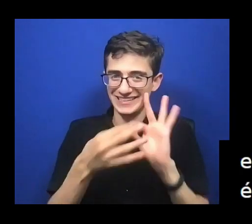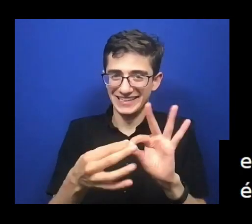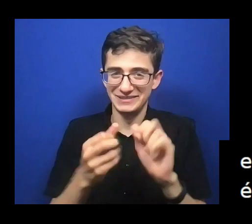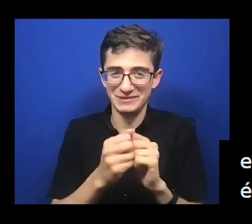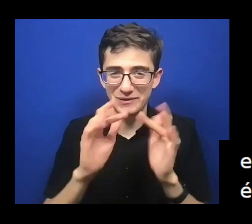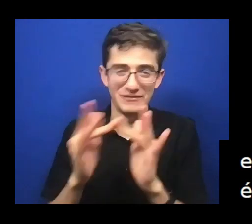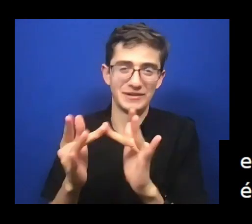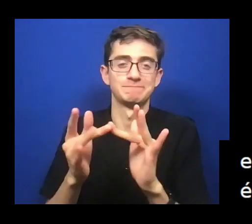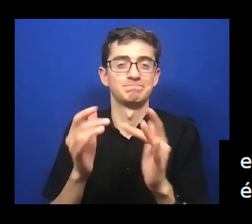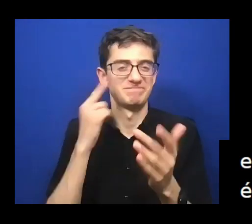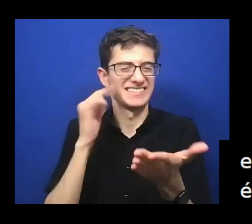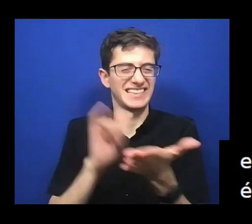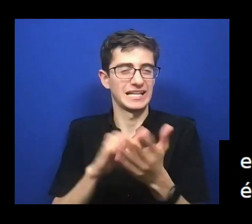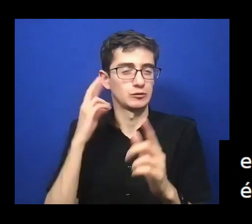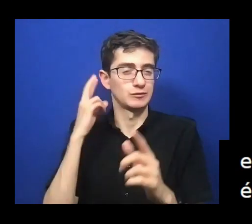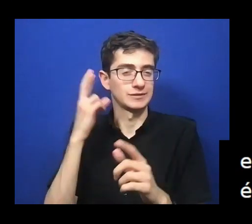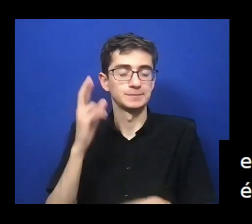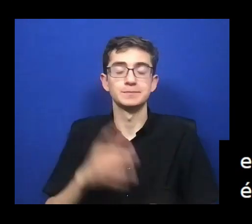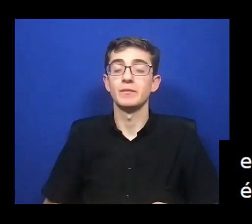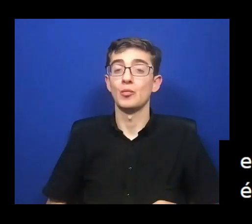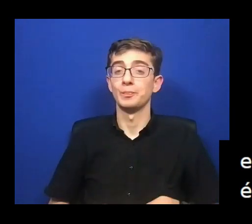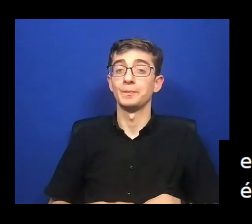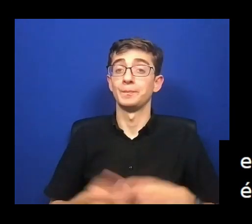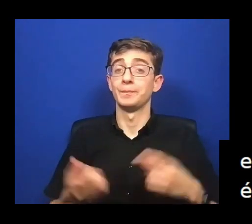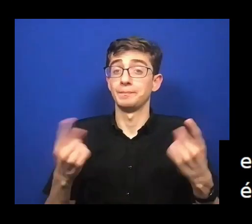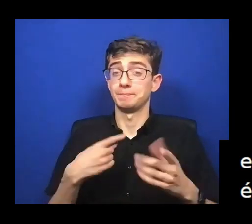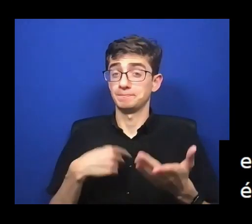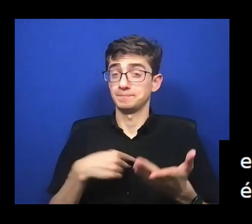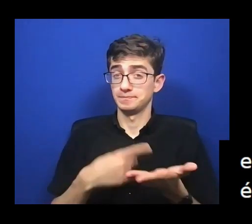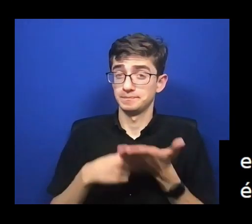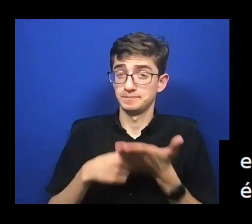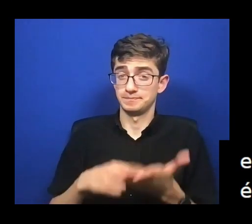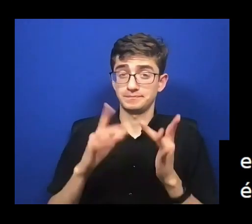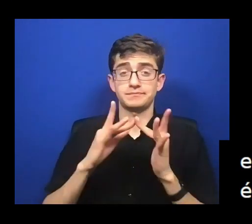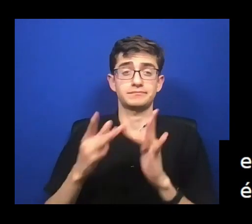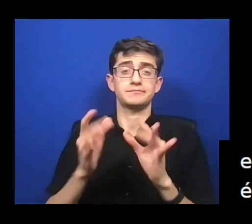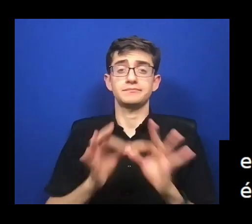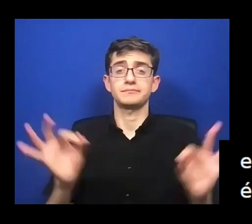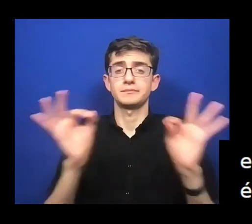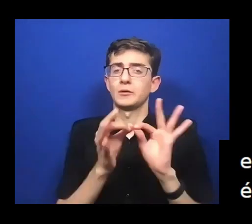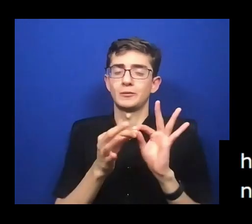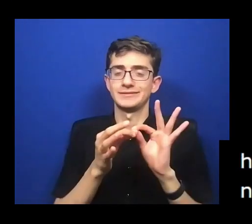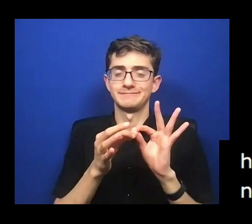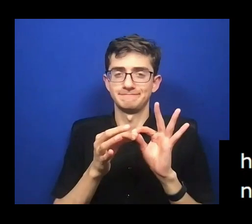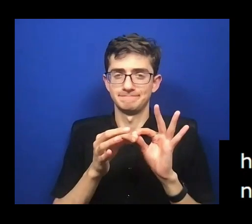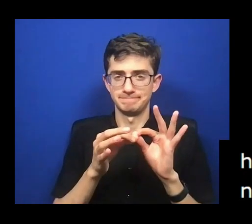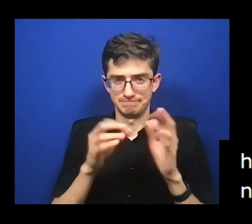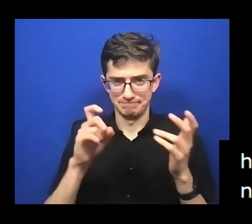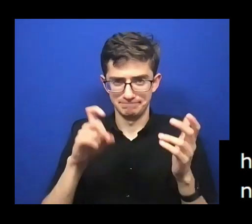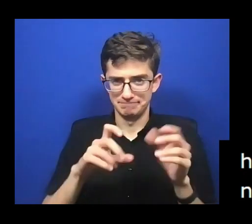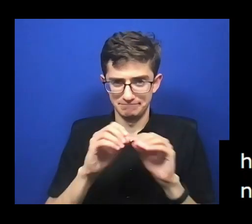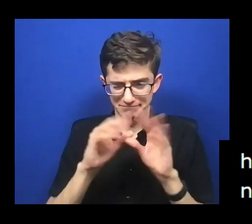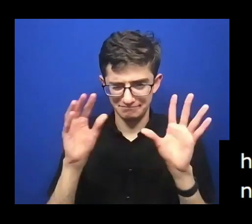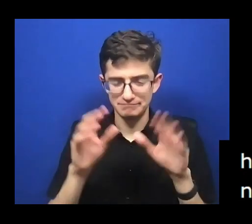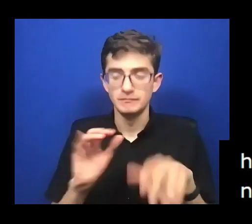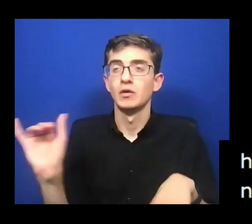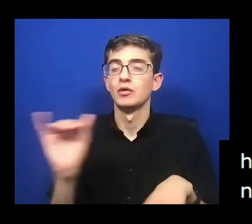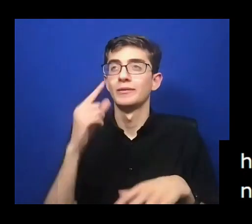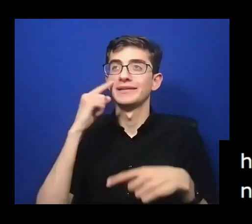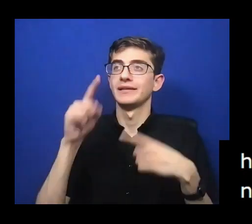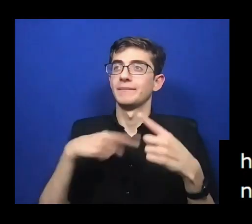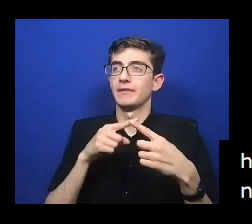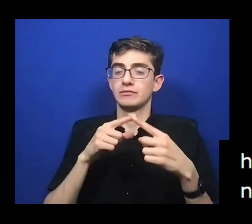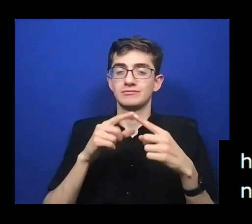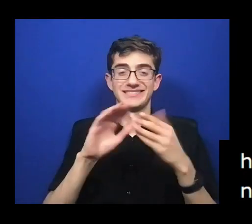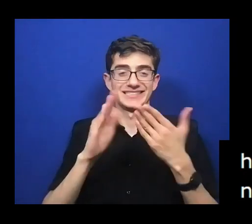talking about the importance behind broadband, we can make no mistake about it. When we talk about the importance to the city's overall economic